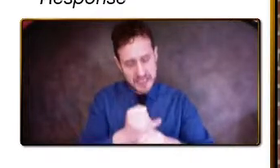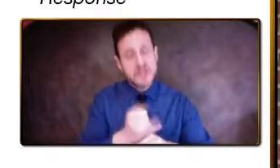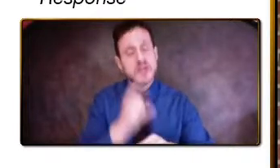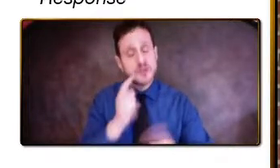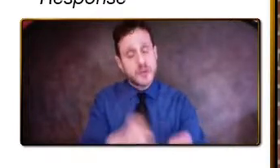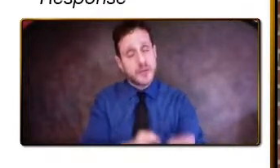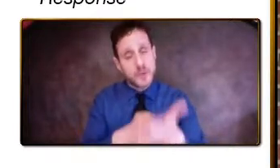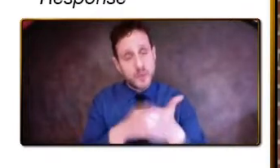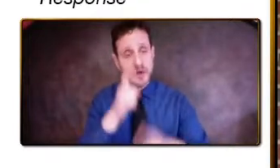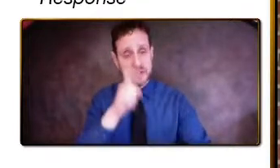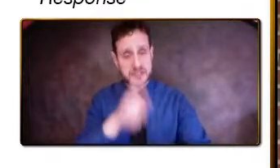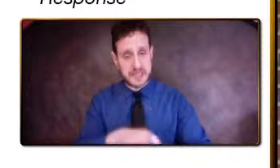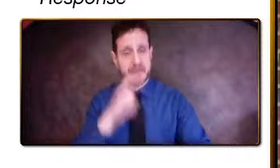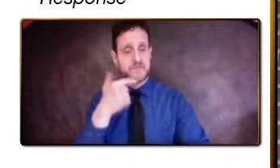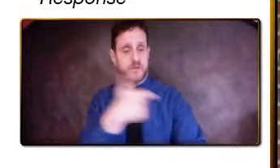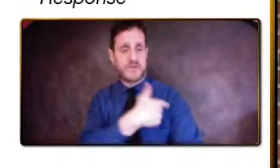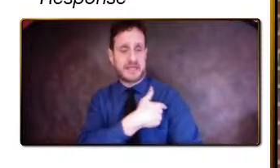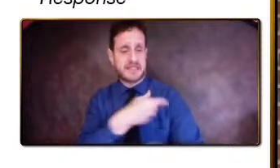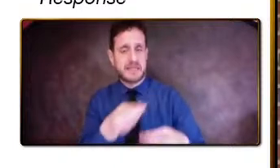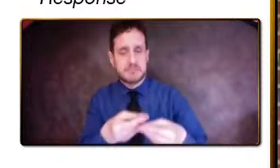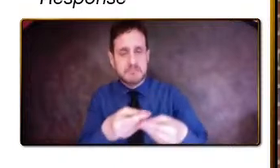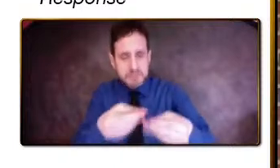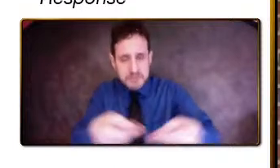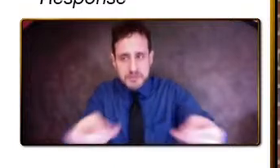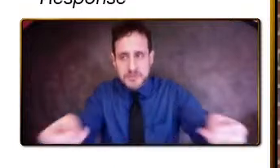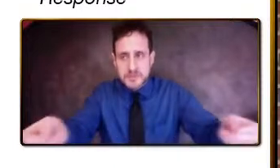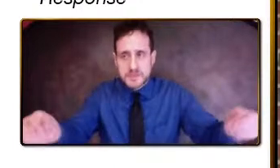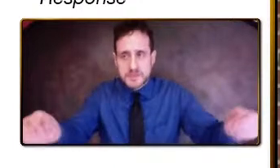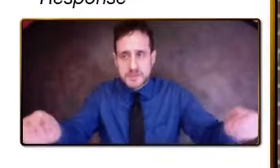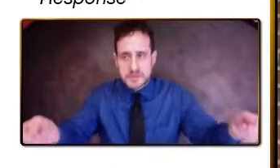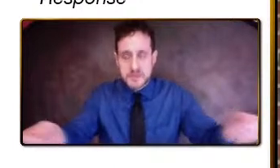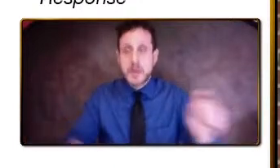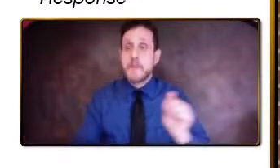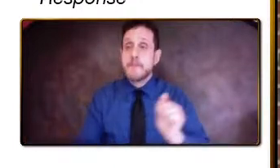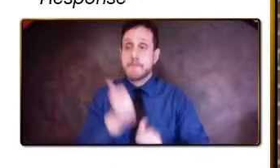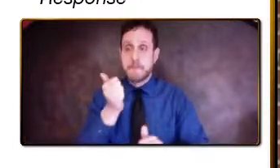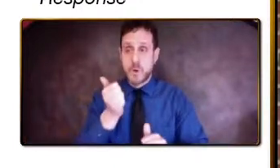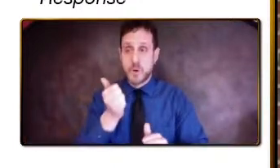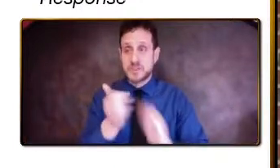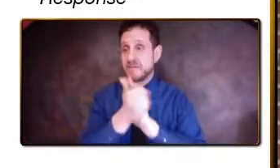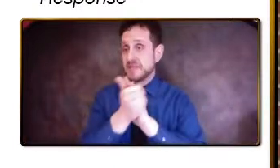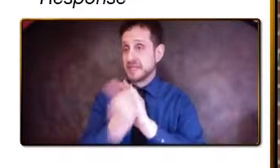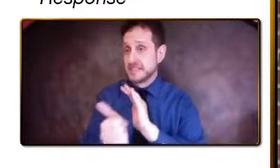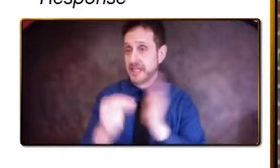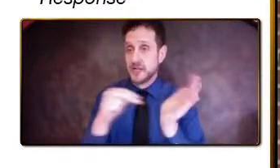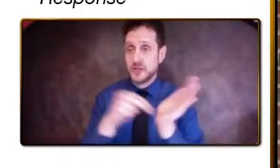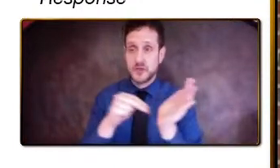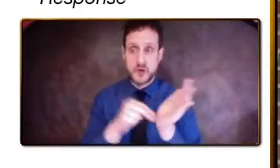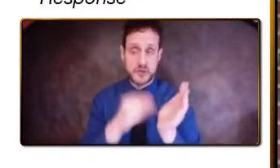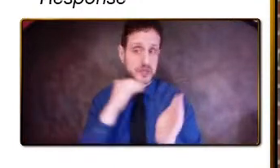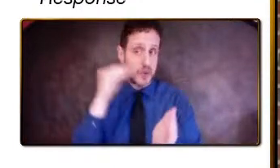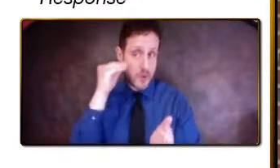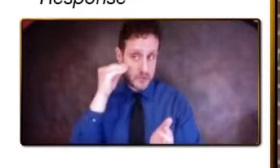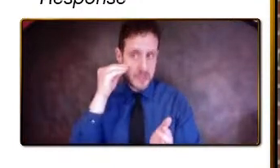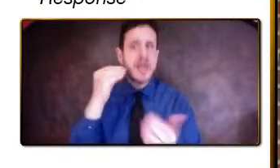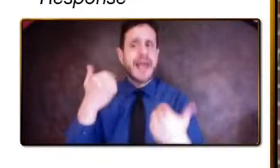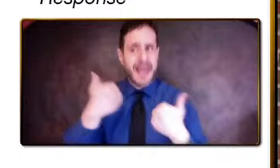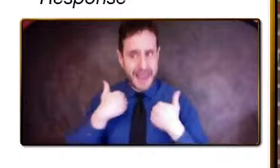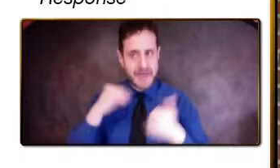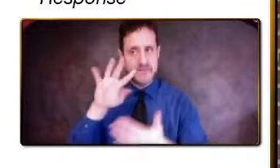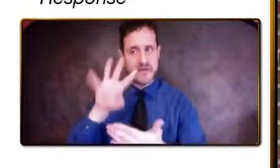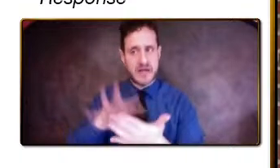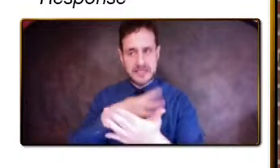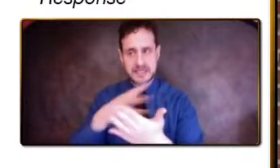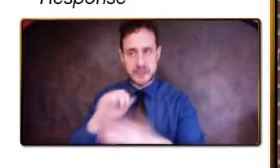taken. We know that most of the facilities, the skilled nursing facilities, have been scheduled, but to get 3